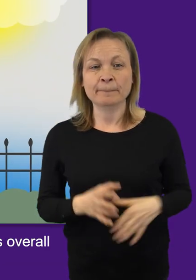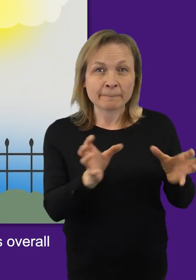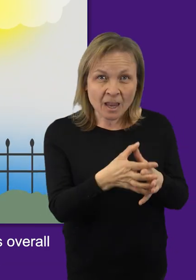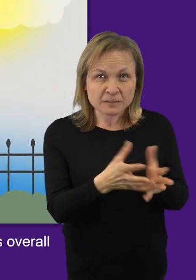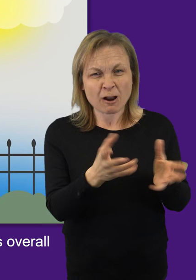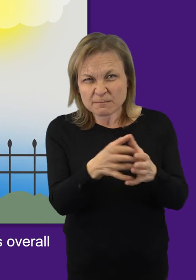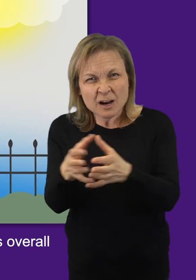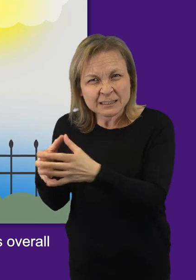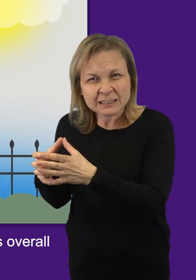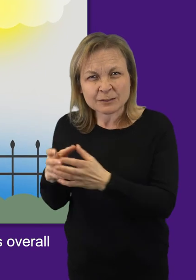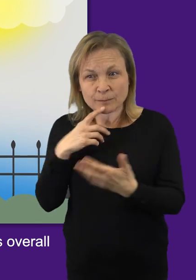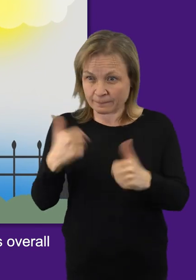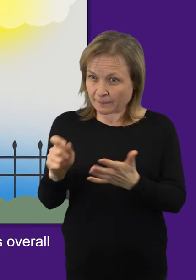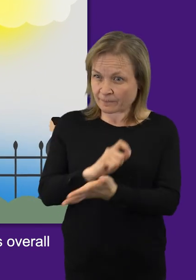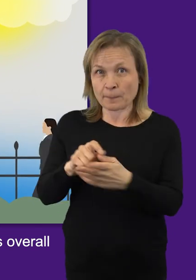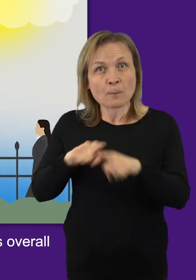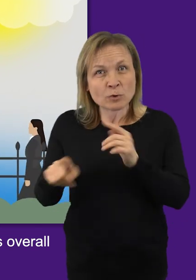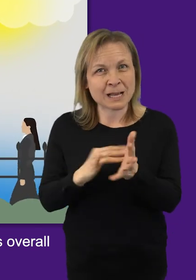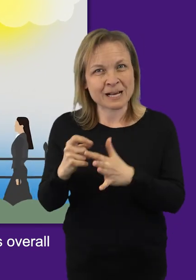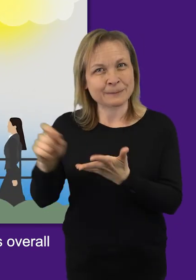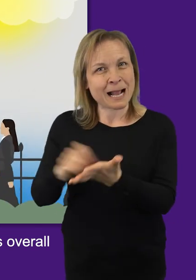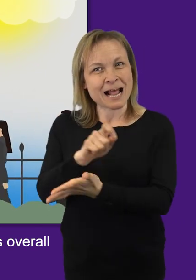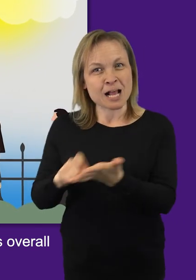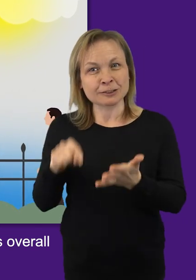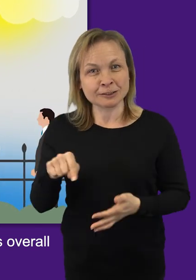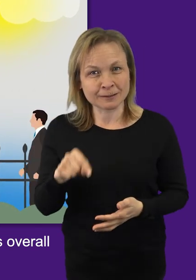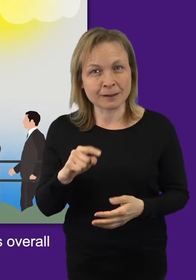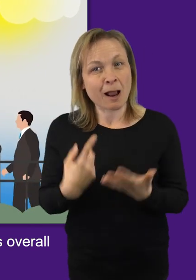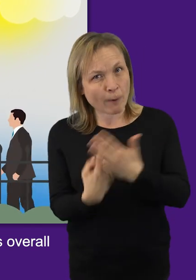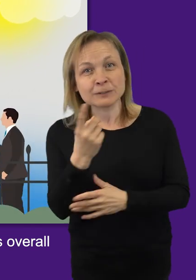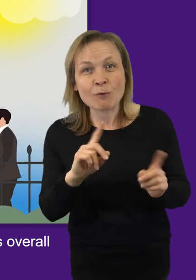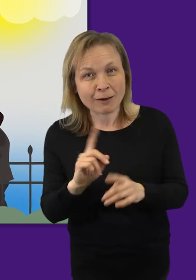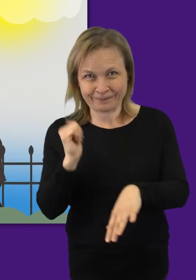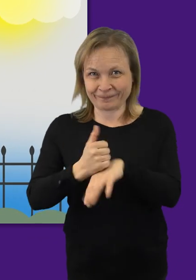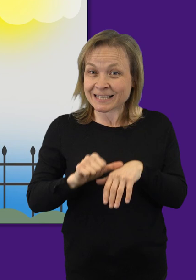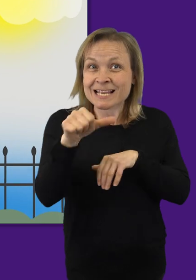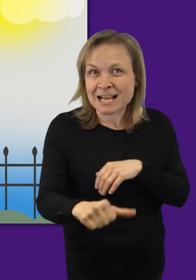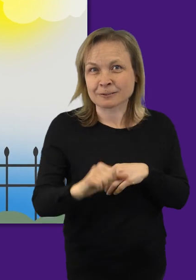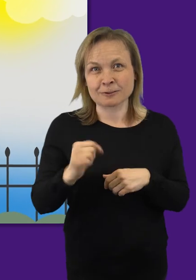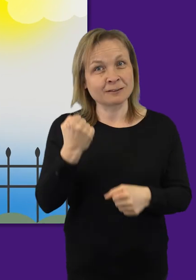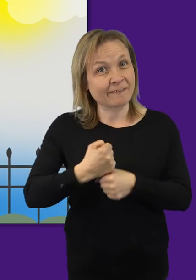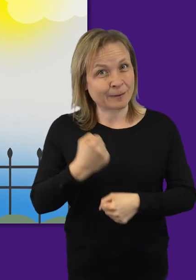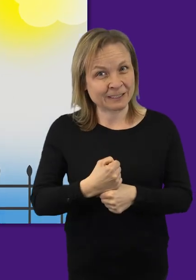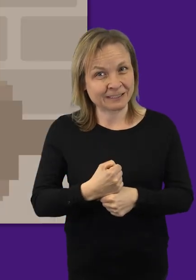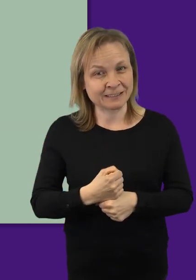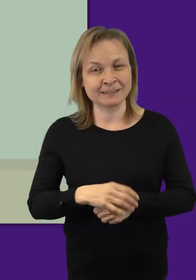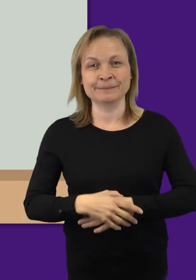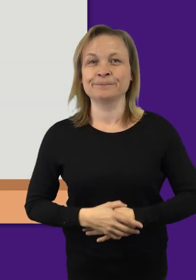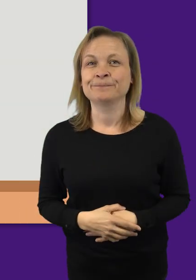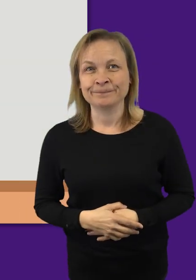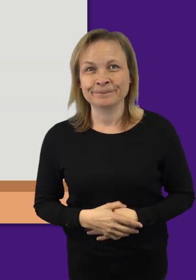party or coalition of parties with the most MSPs overall in the election will have the opportunity to form the next Scottish